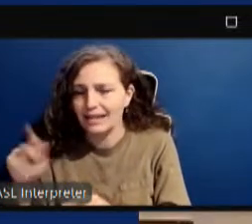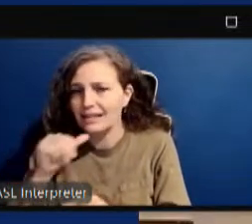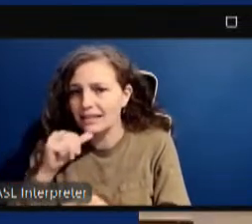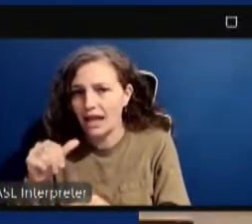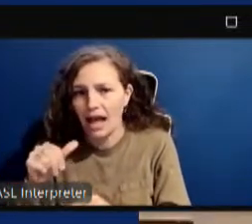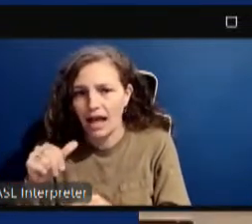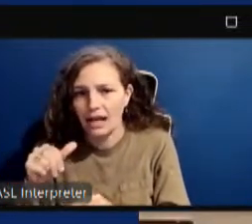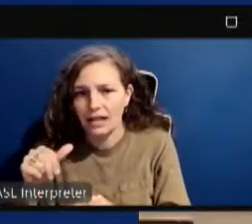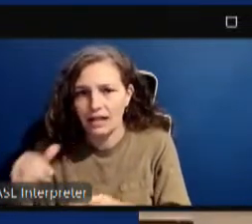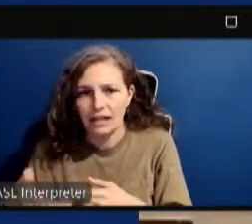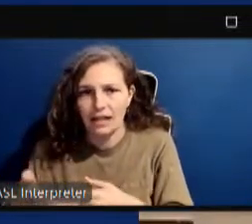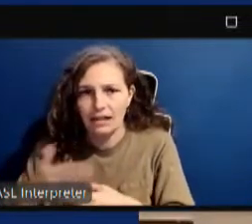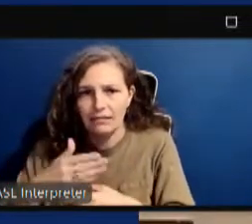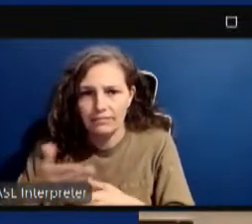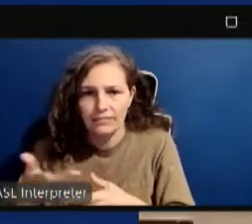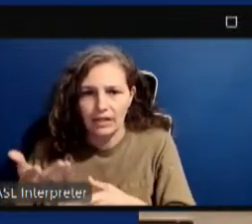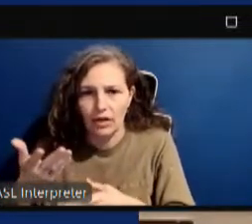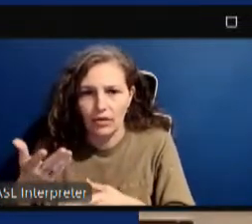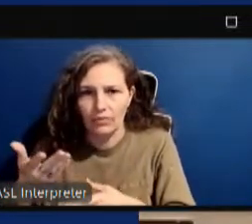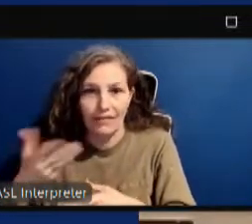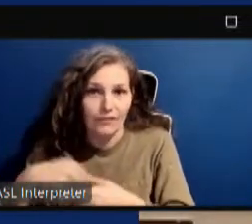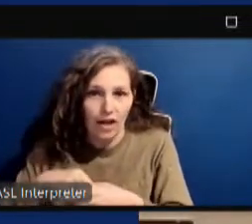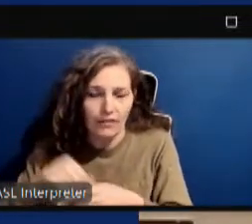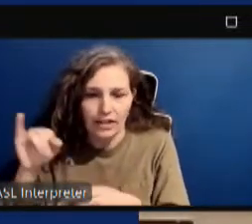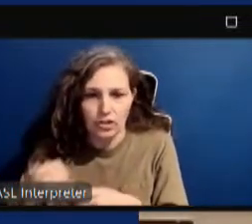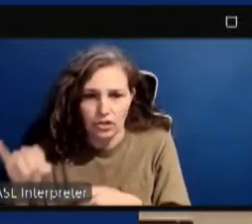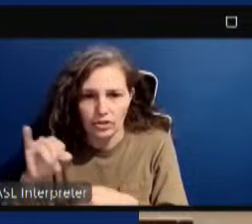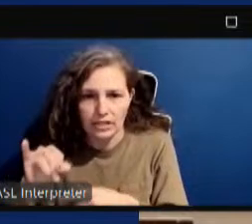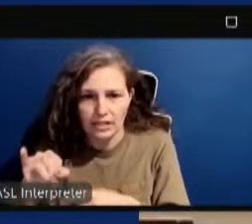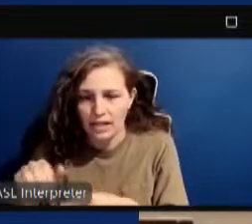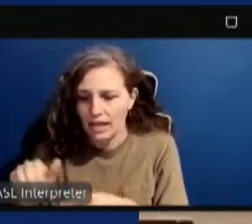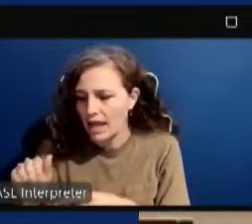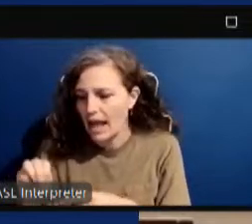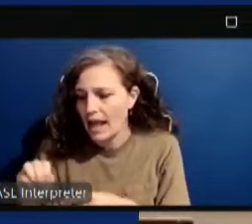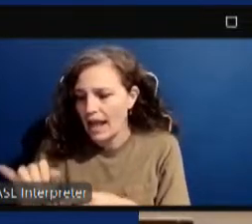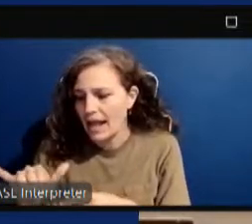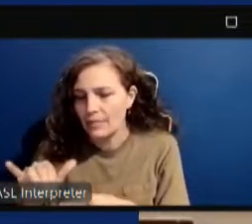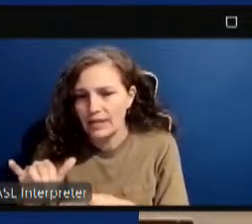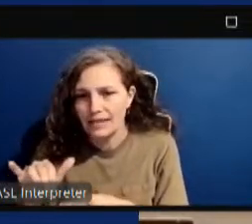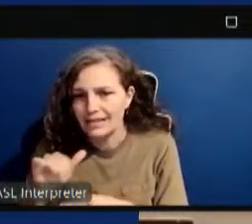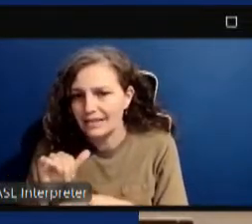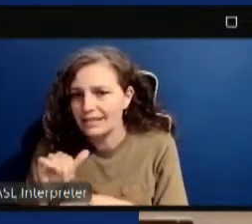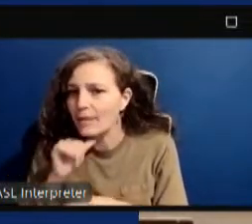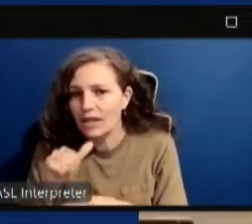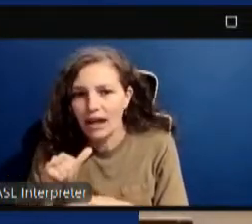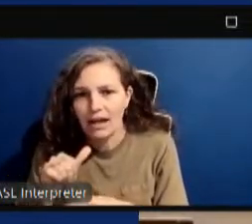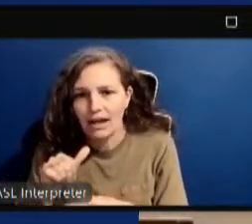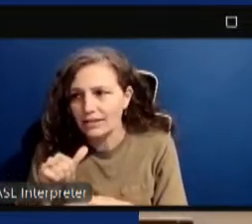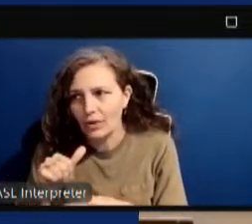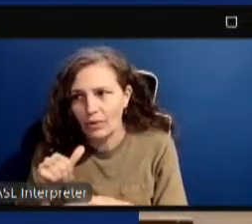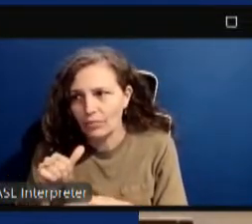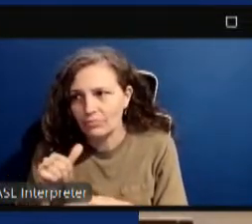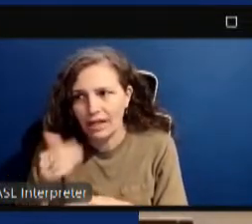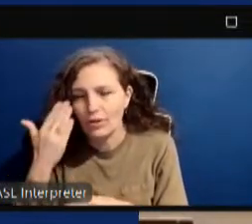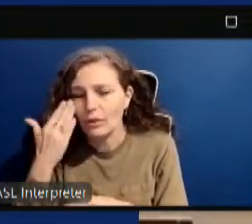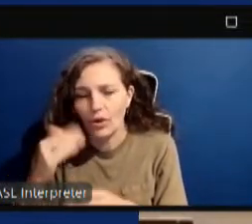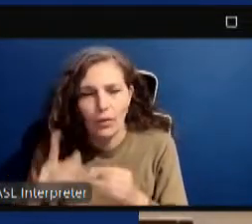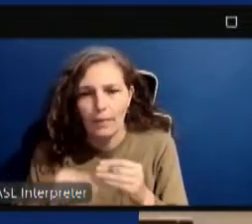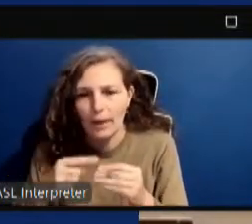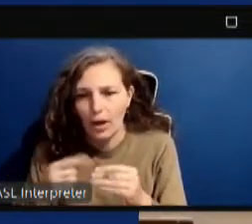I'm going to answer first. I'm not aware of any grants specifically for that, but I am